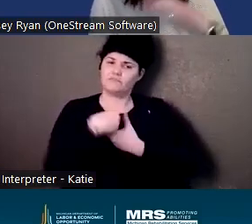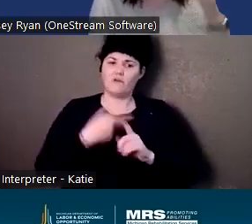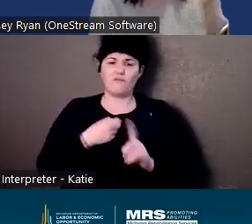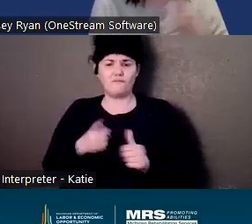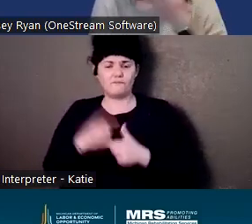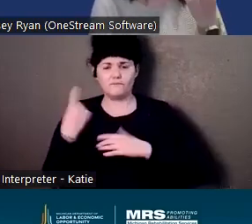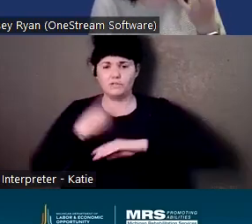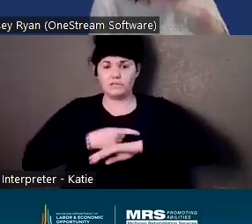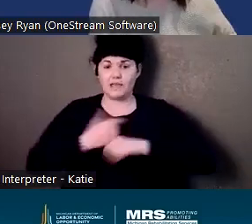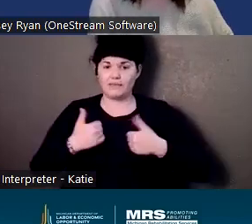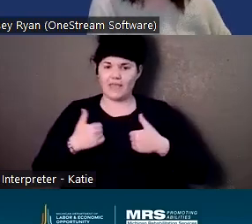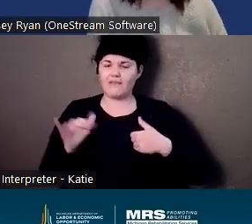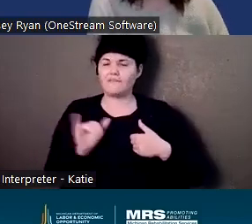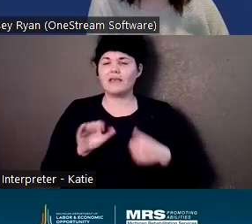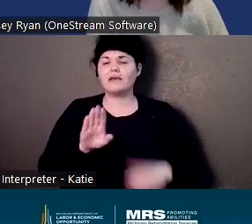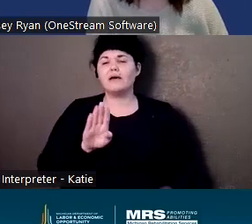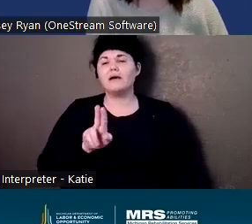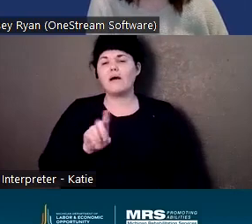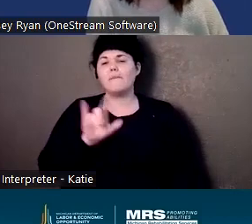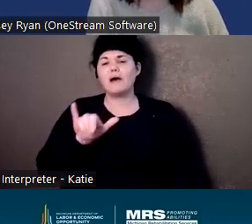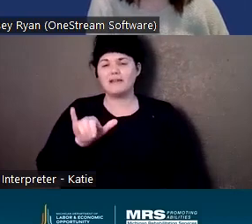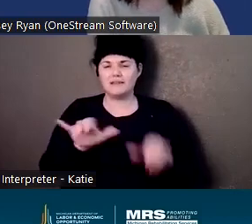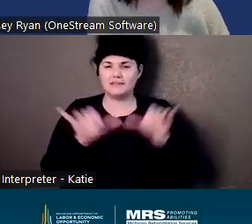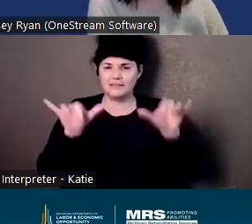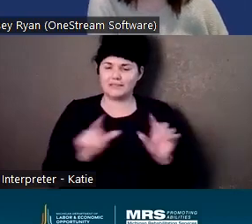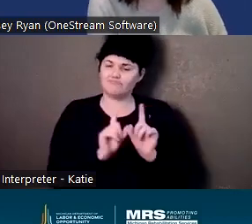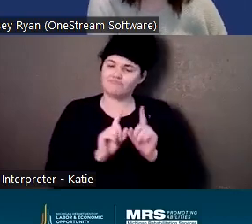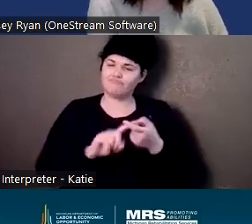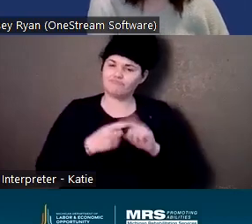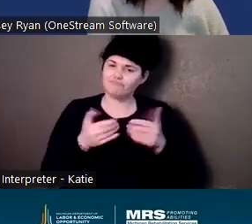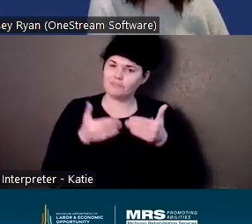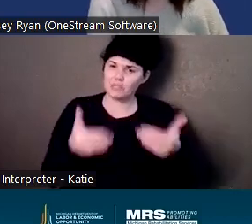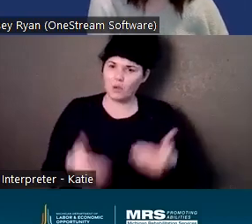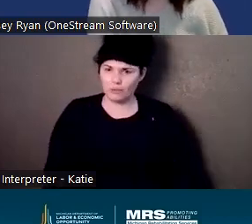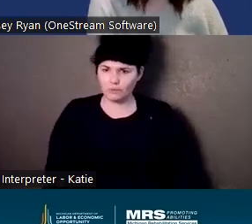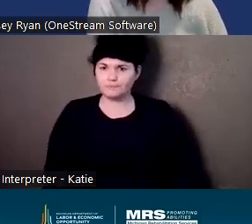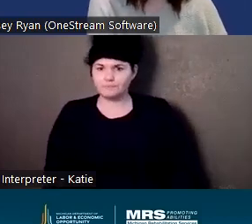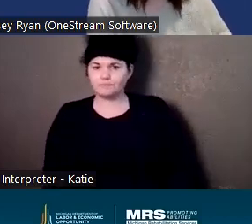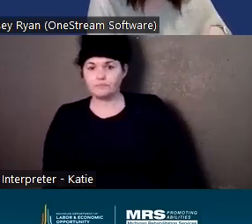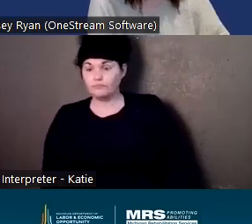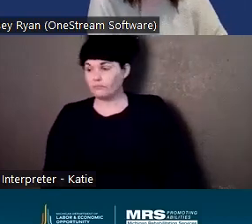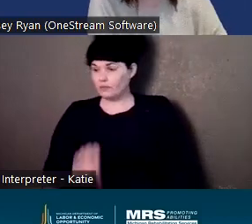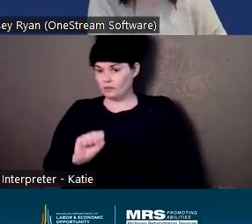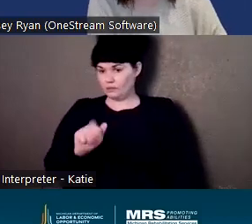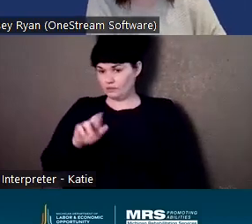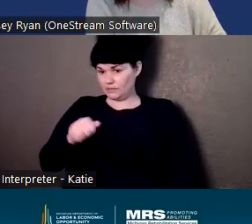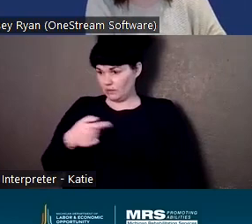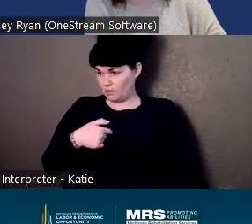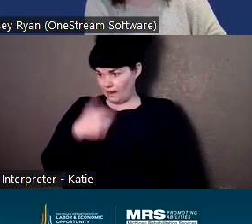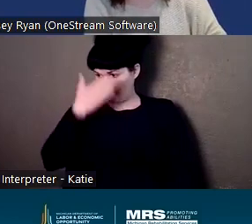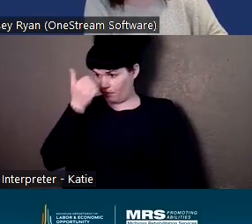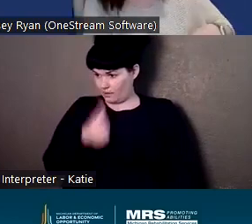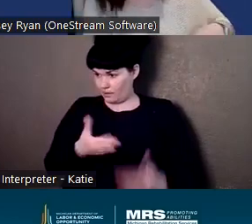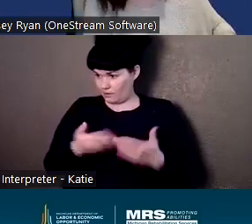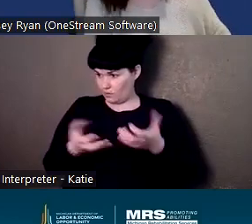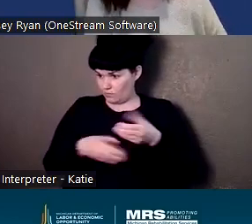have kind of like a buddy system as they've gone through. Sarah, I don't know if you want to mention if there's anything that I forgot or anything you want to add on from